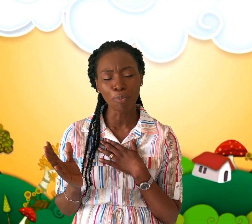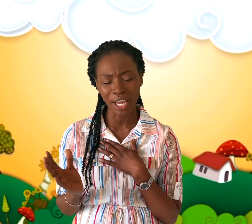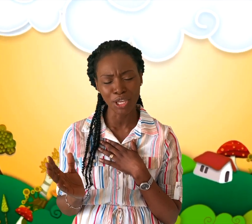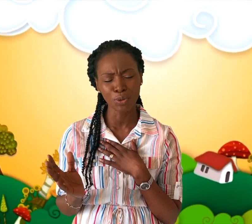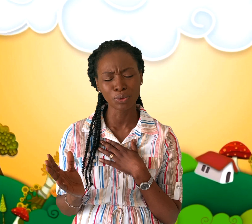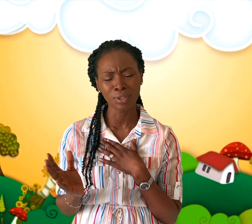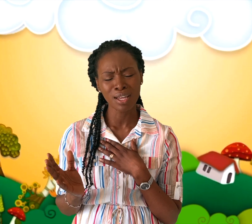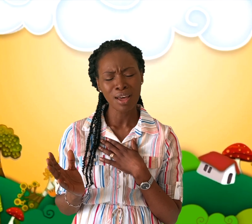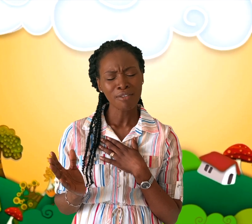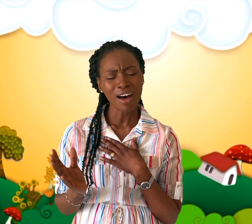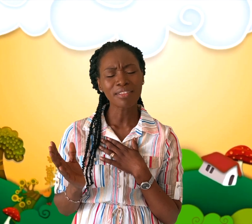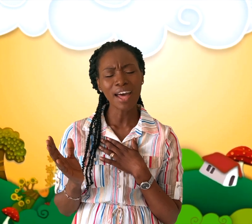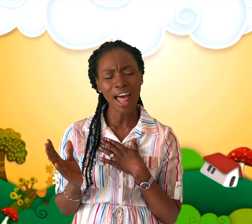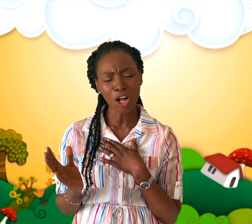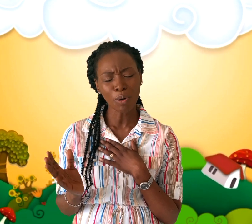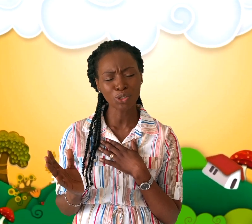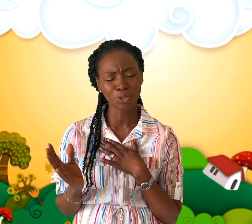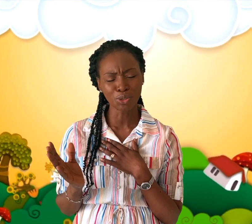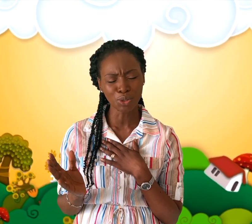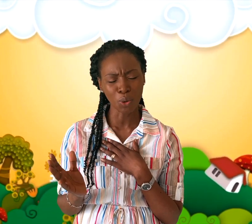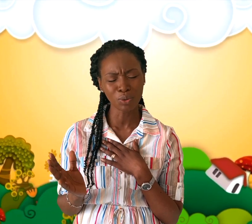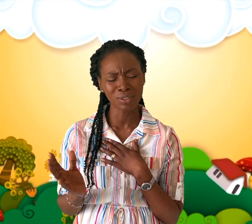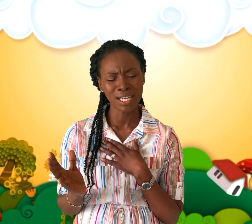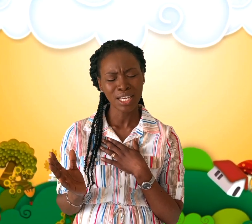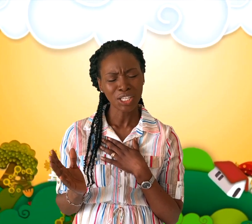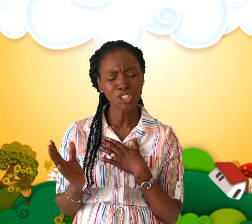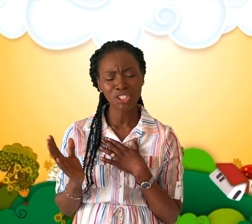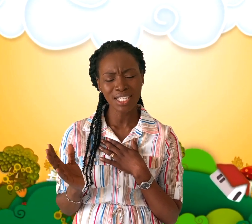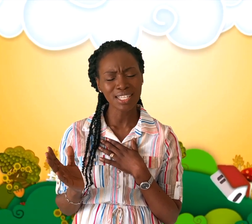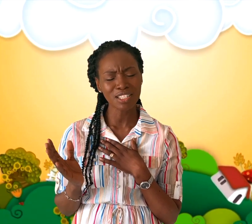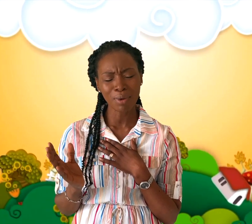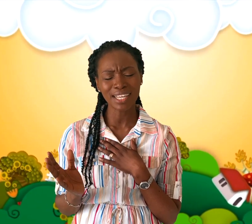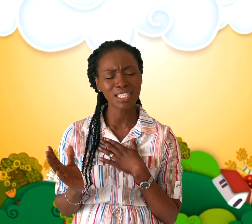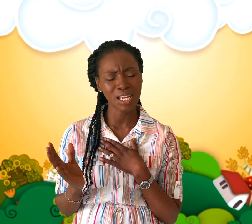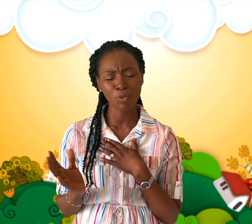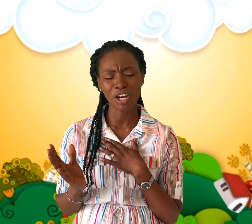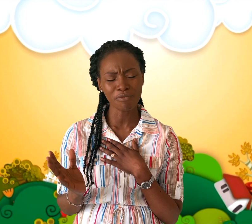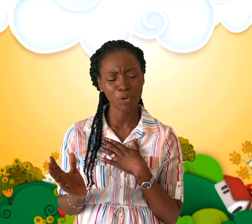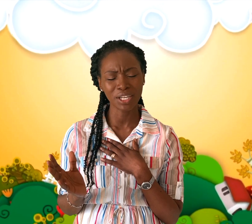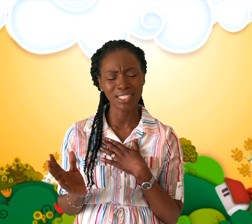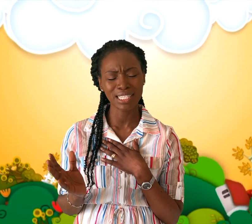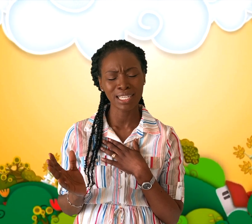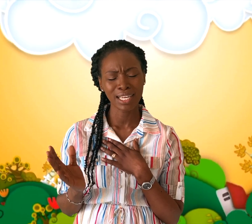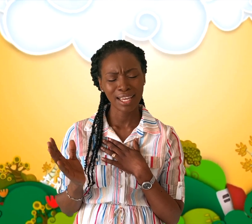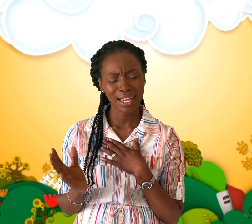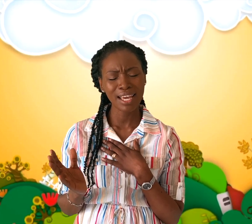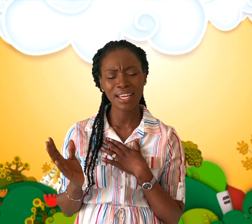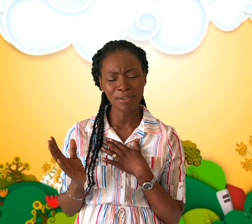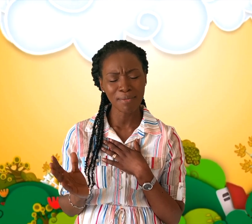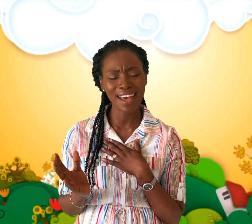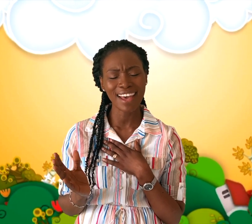and obey you. Father, help us to do so. In Jesus' mighty name we have prayed.